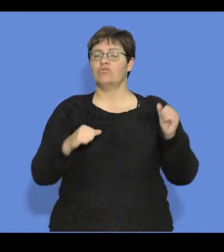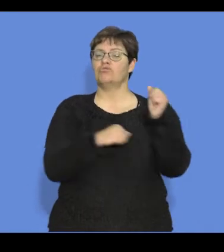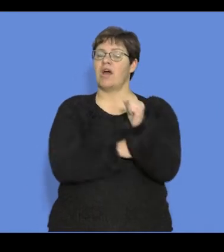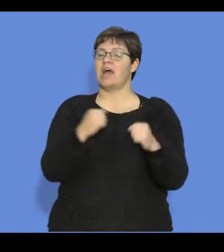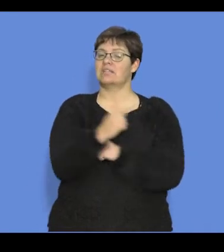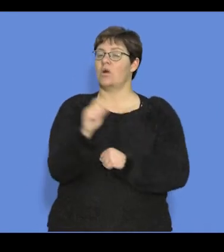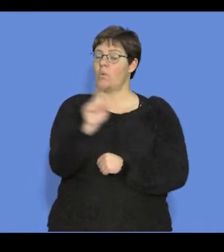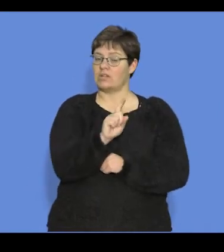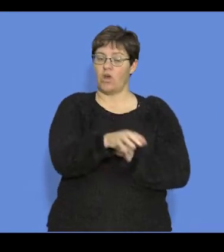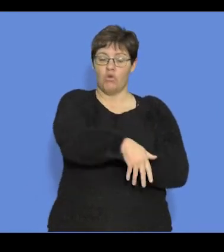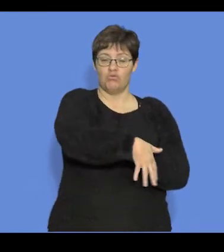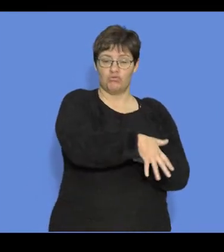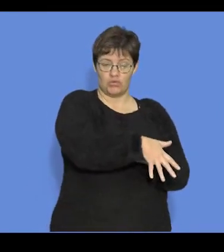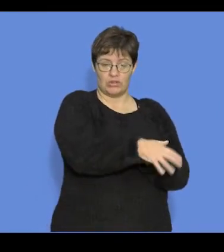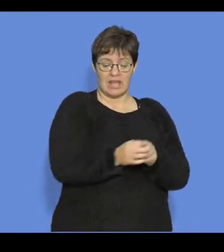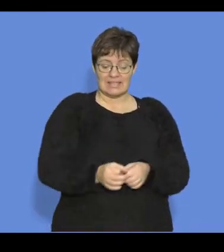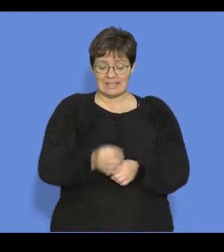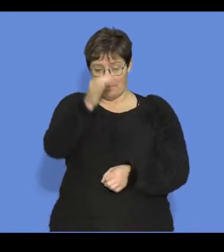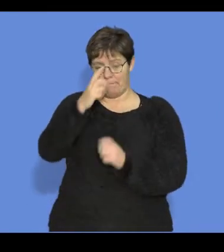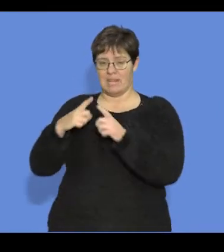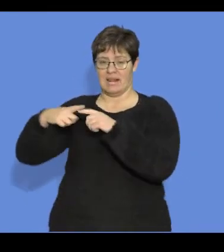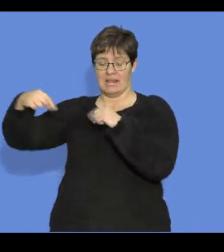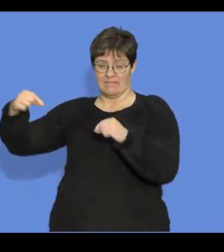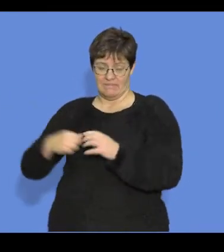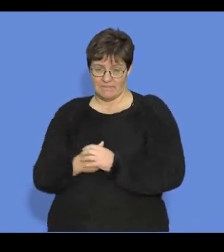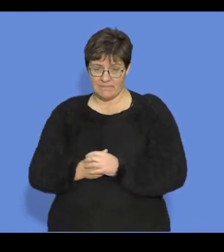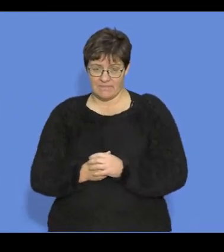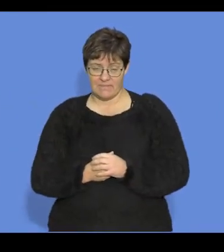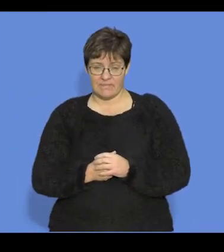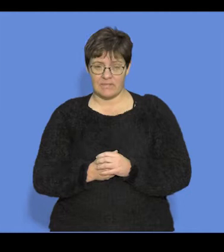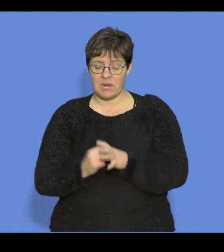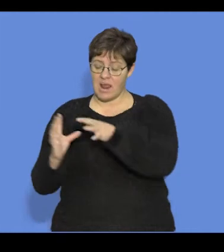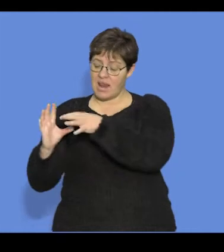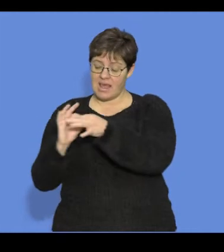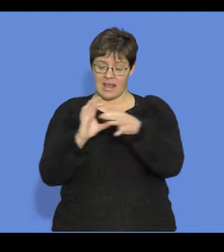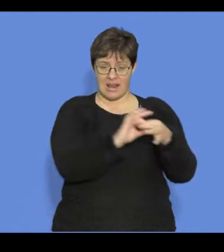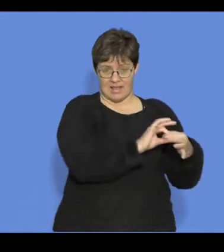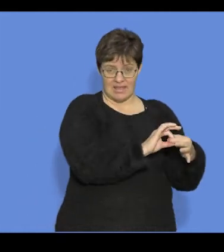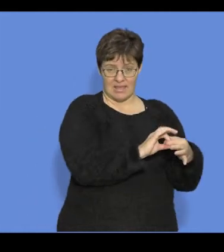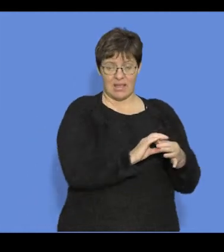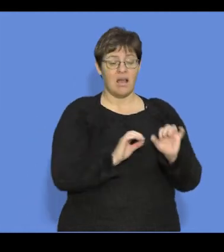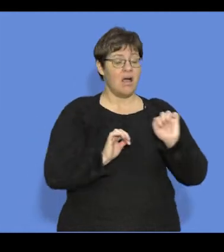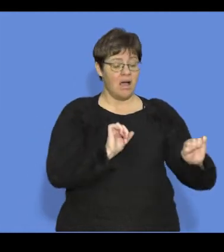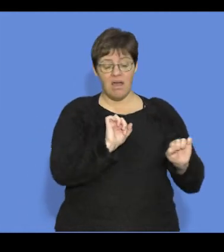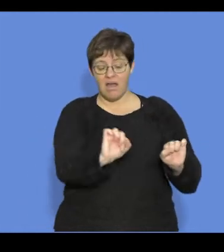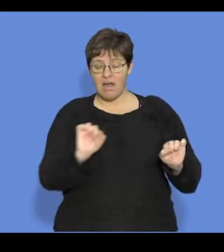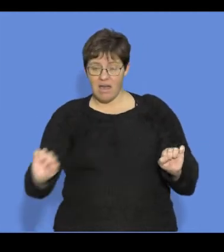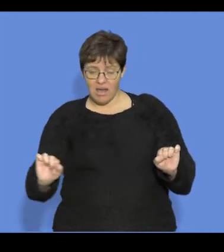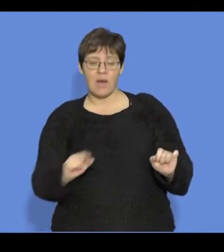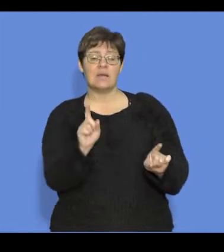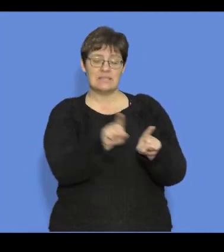of the roots, stems, and leaves. And remember, it's linked to the function that they have.